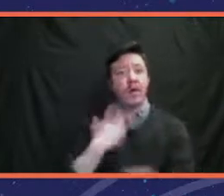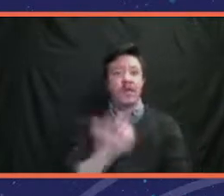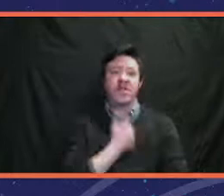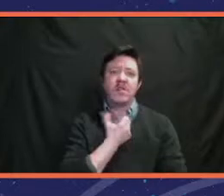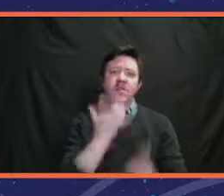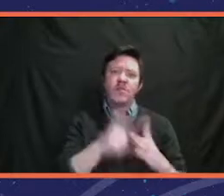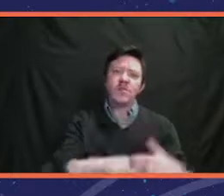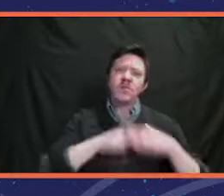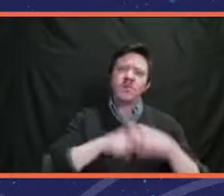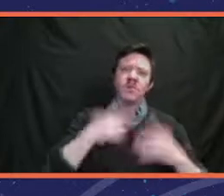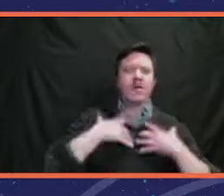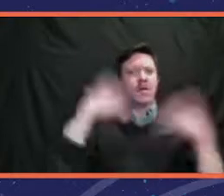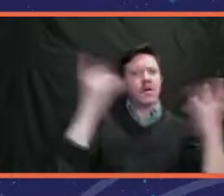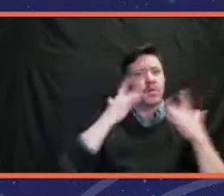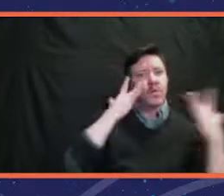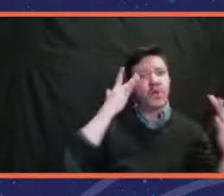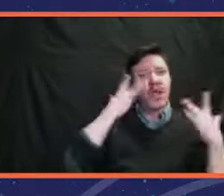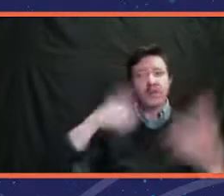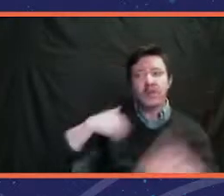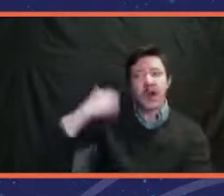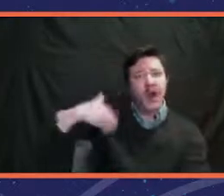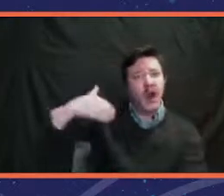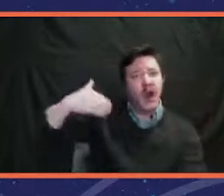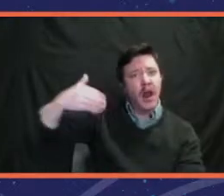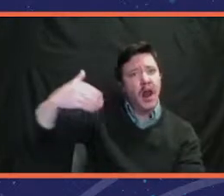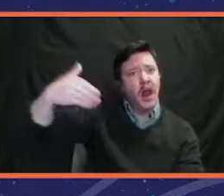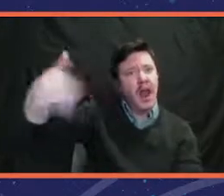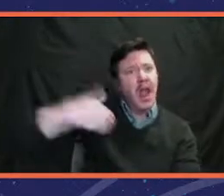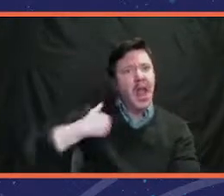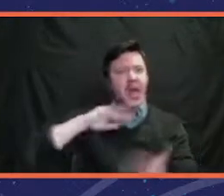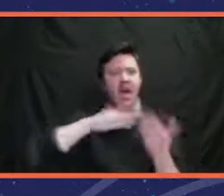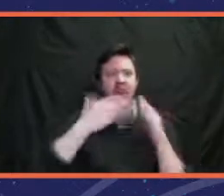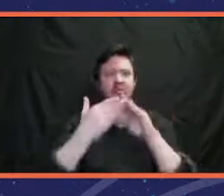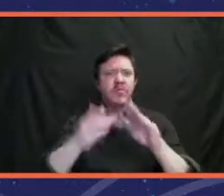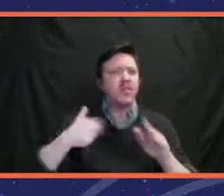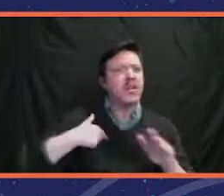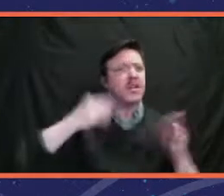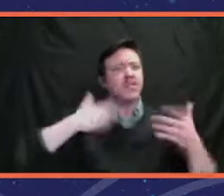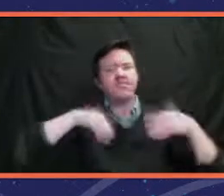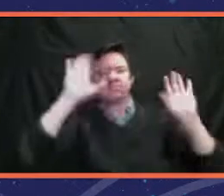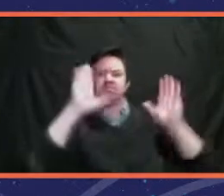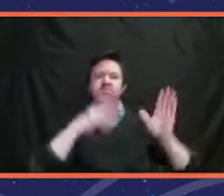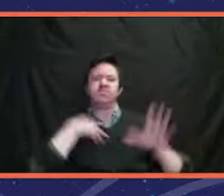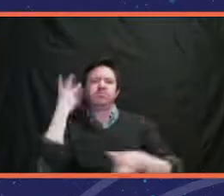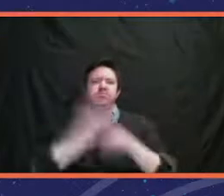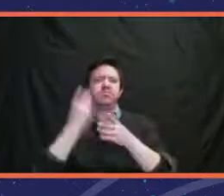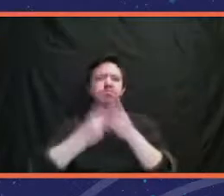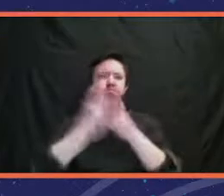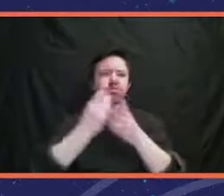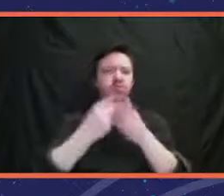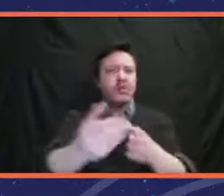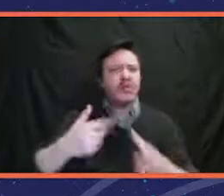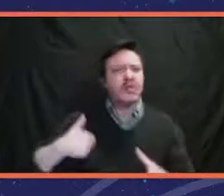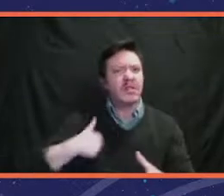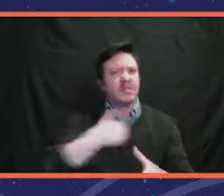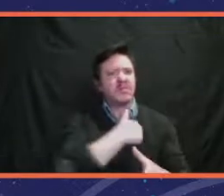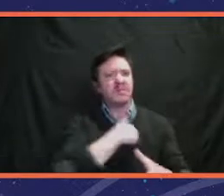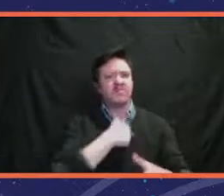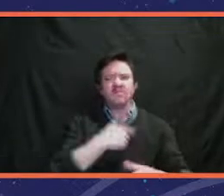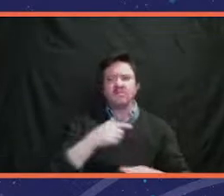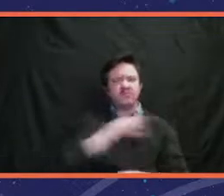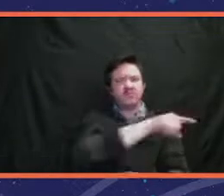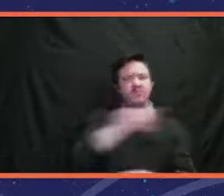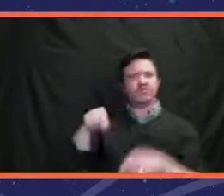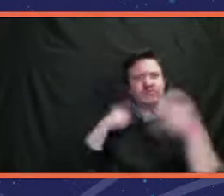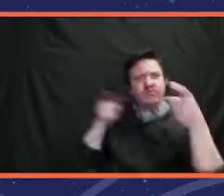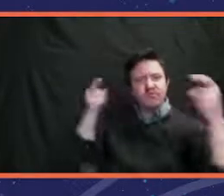For the centuries, our communities have paid the price. For the mismanagement of home, we have paid with our lives like corporation gases